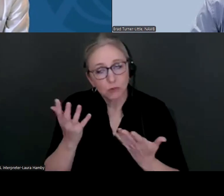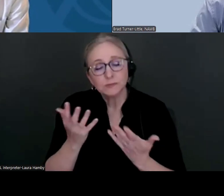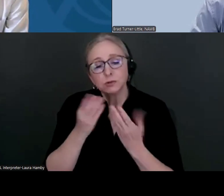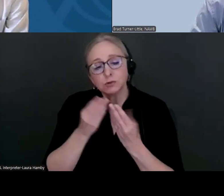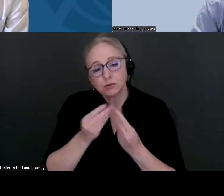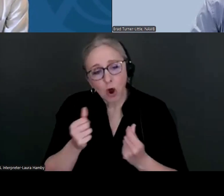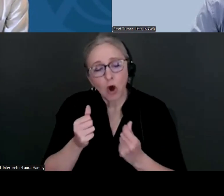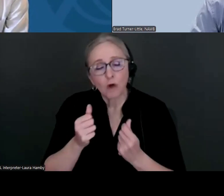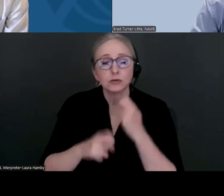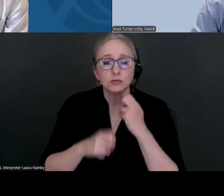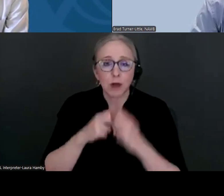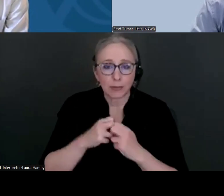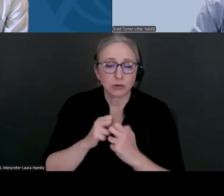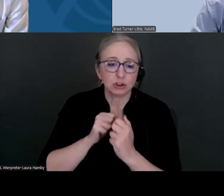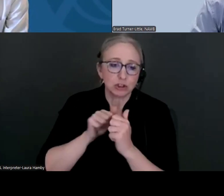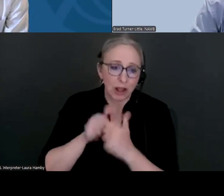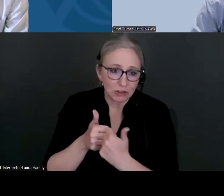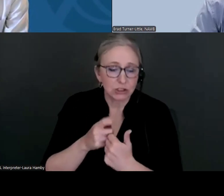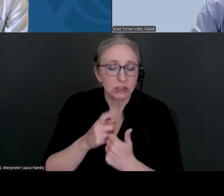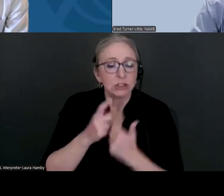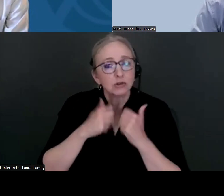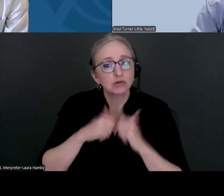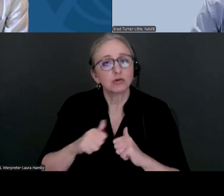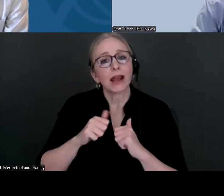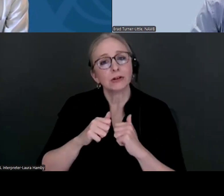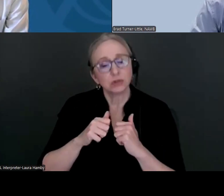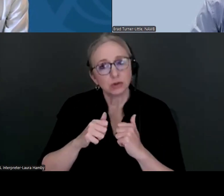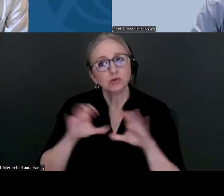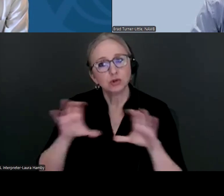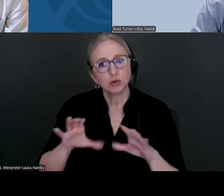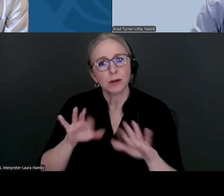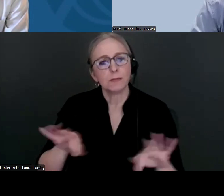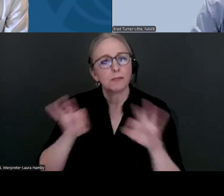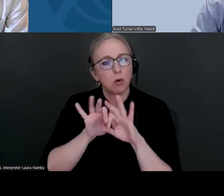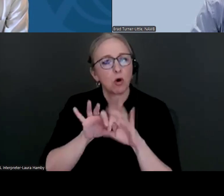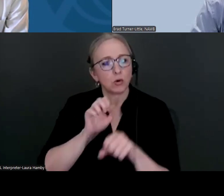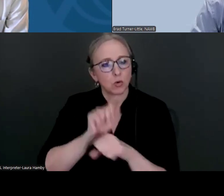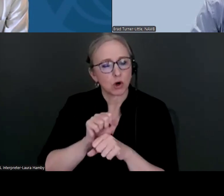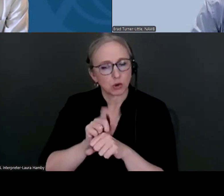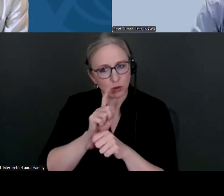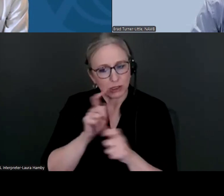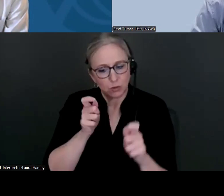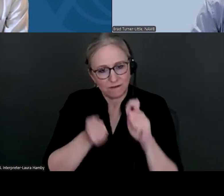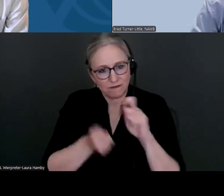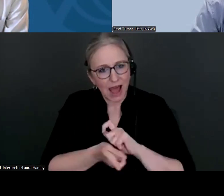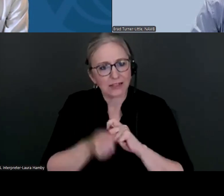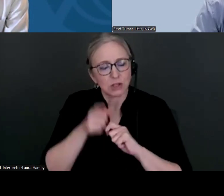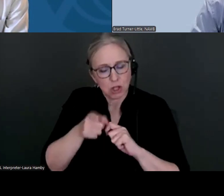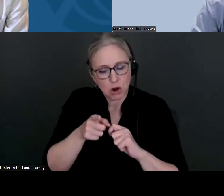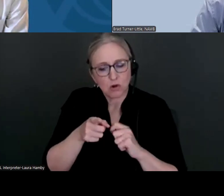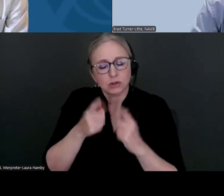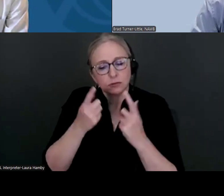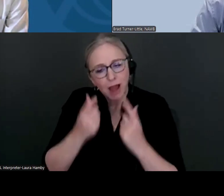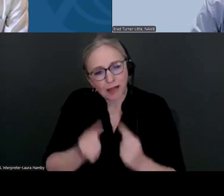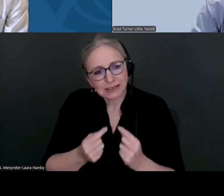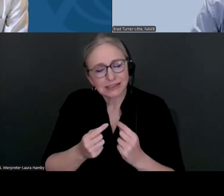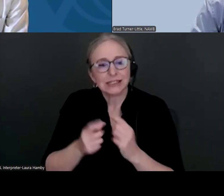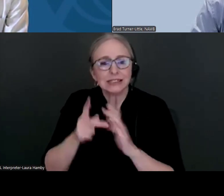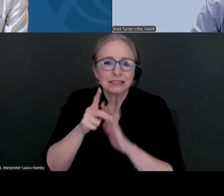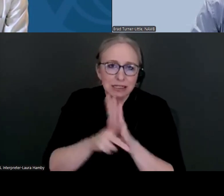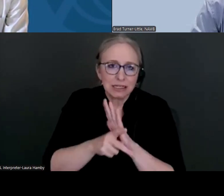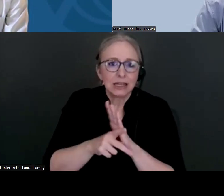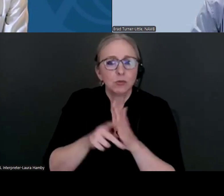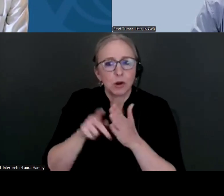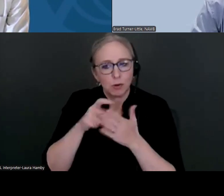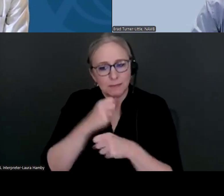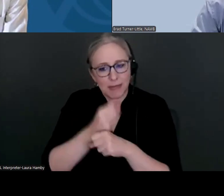been undertaking some important work recently to really revise our policies and practices in grant making. We've